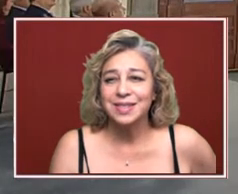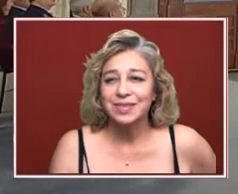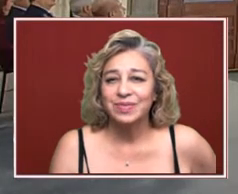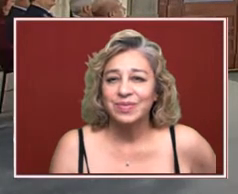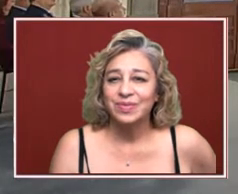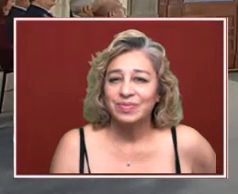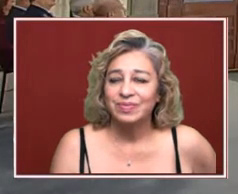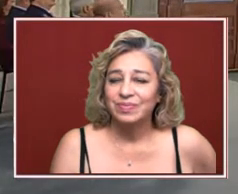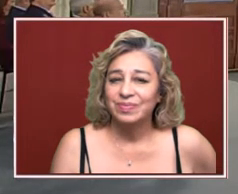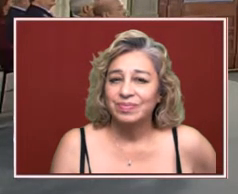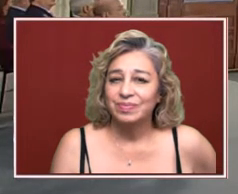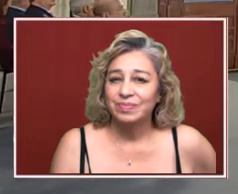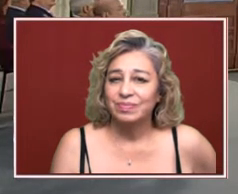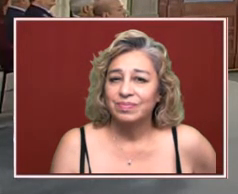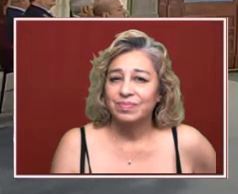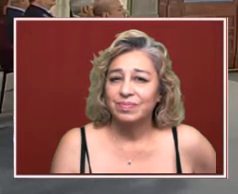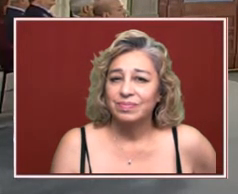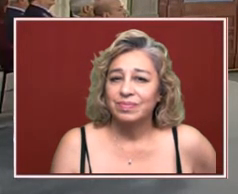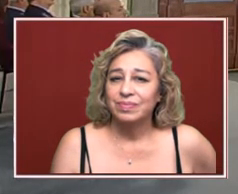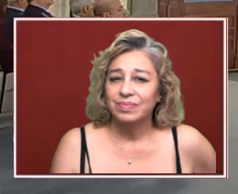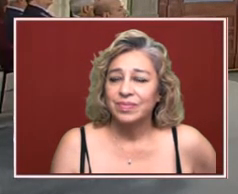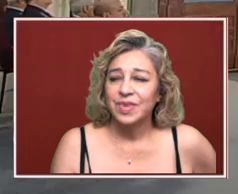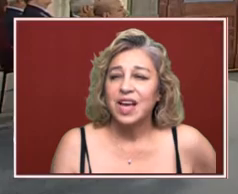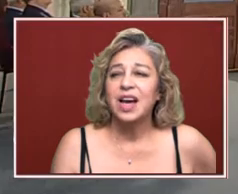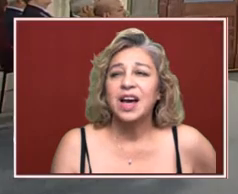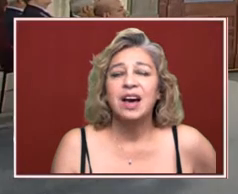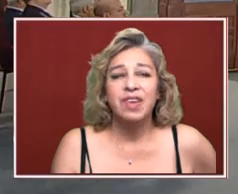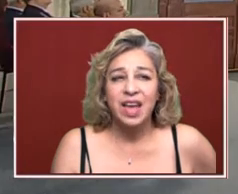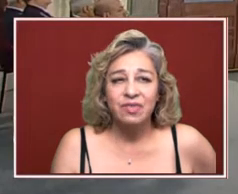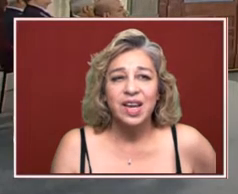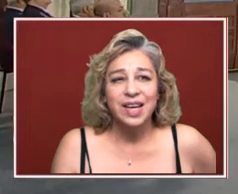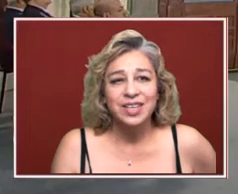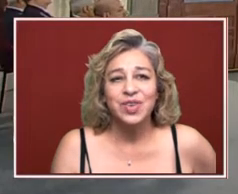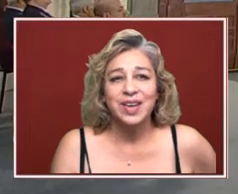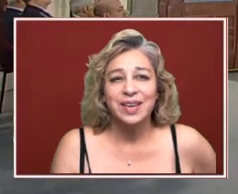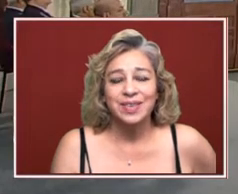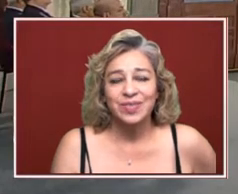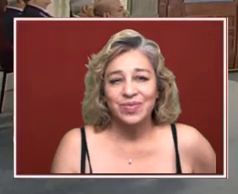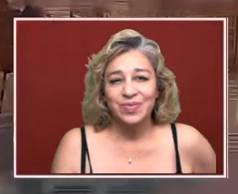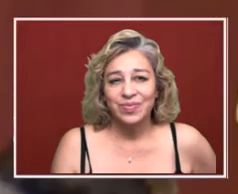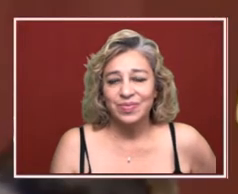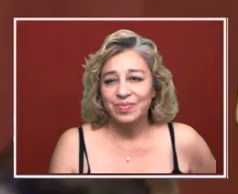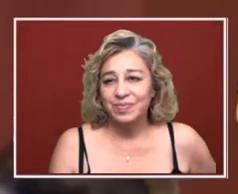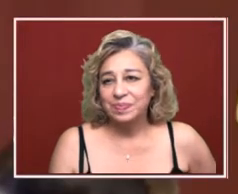processes, de cada país, of every country.